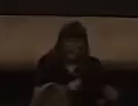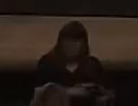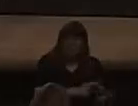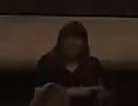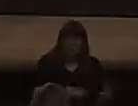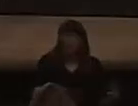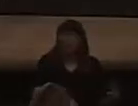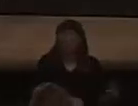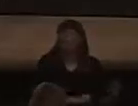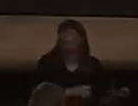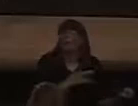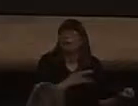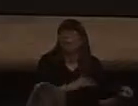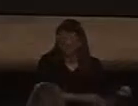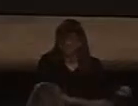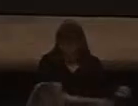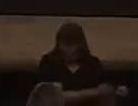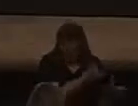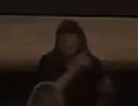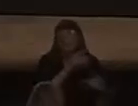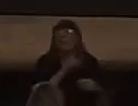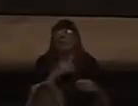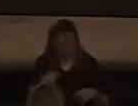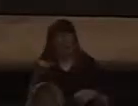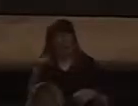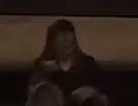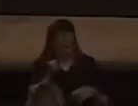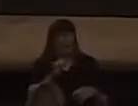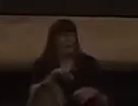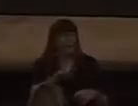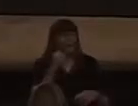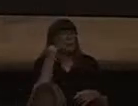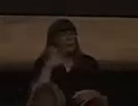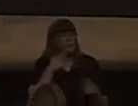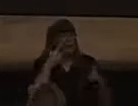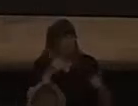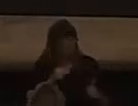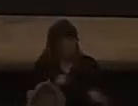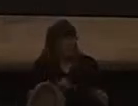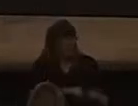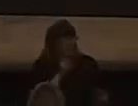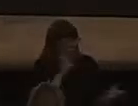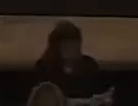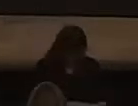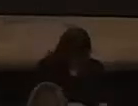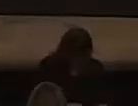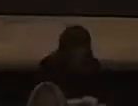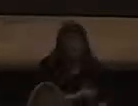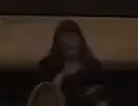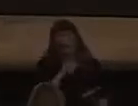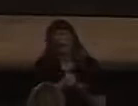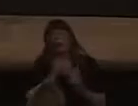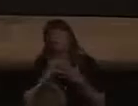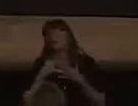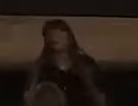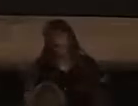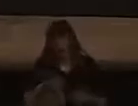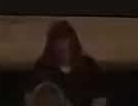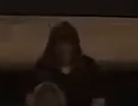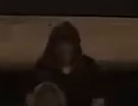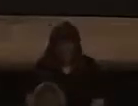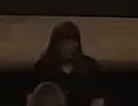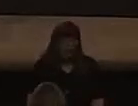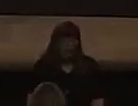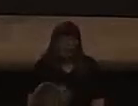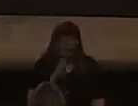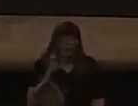can see them, maybe yellow tape so that people with low vision can also see them, it would really help. And it's horrible to